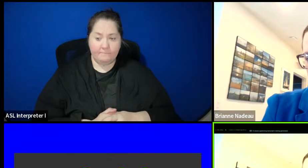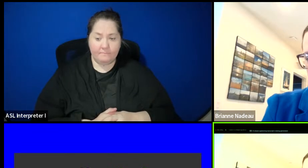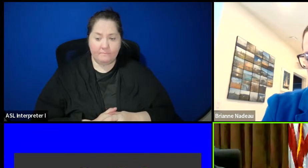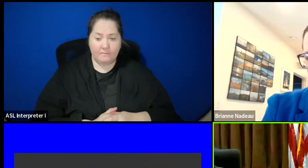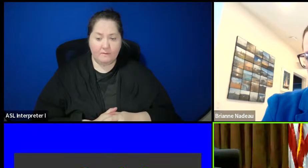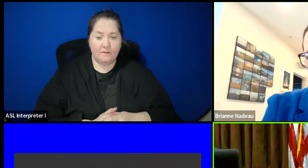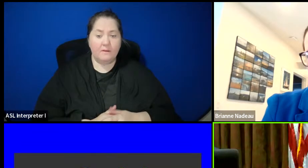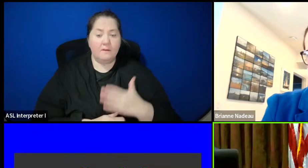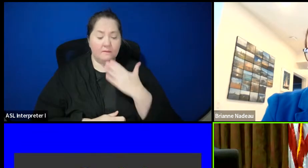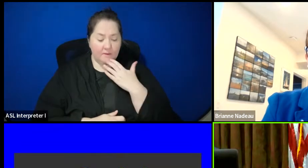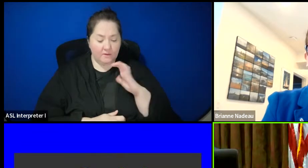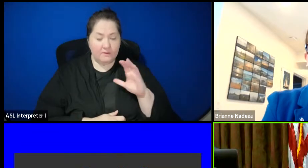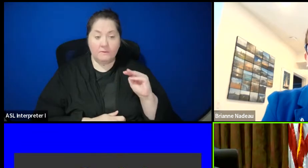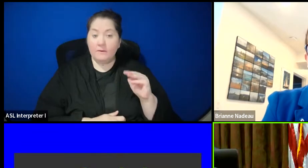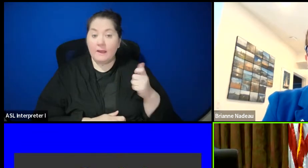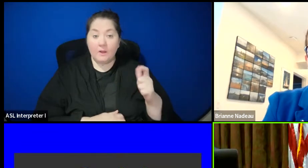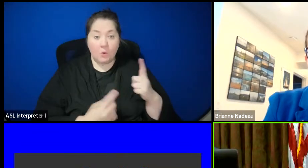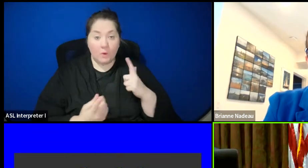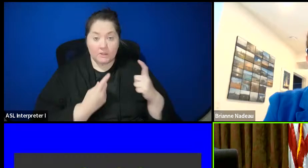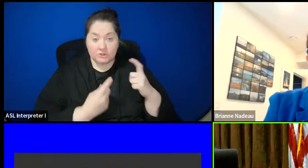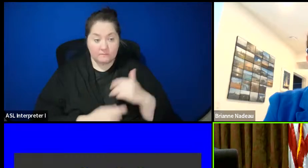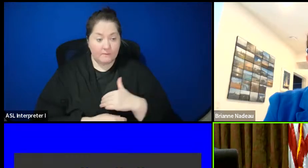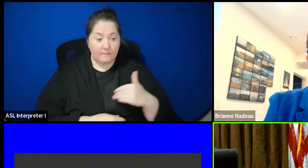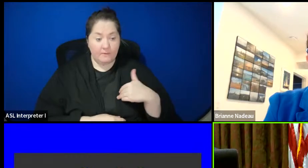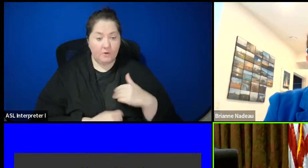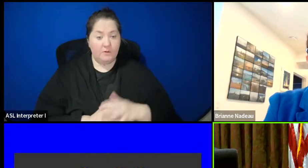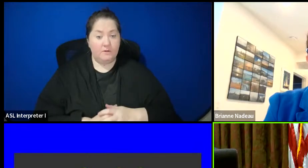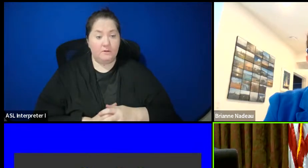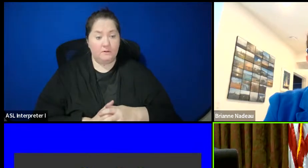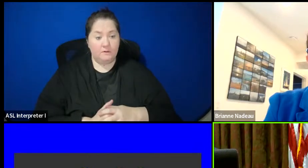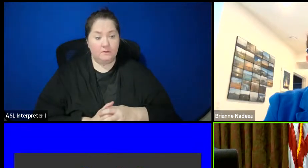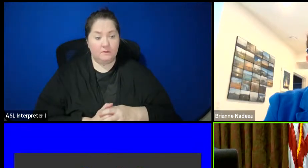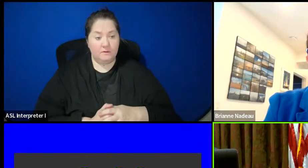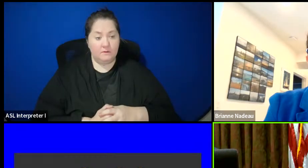Thank you, Councilmember. Are there questions from members?